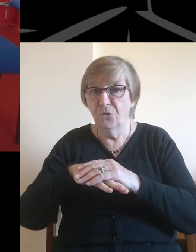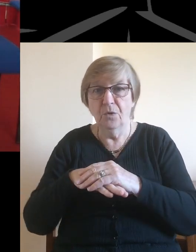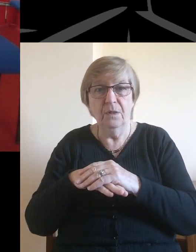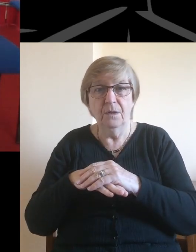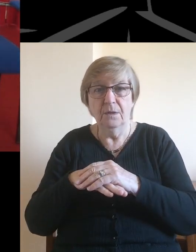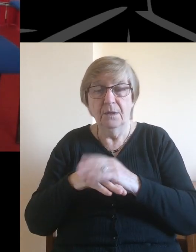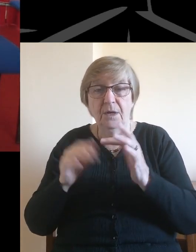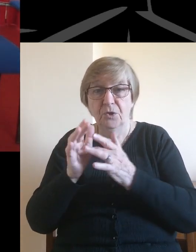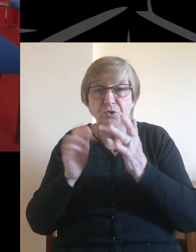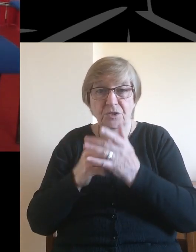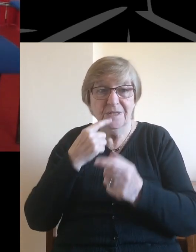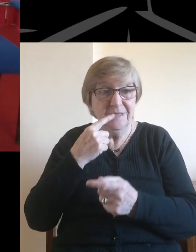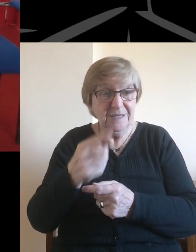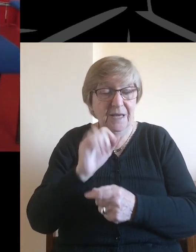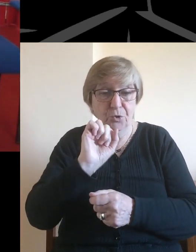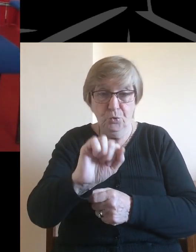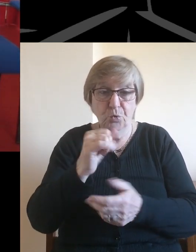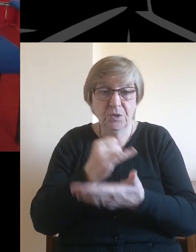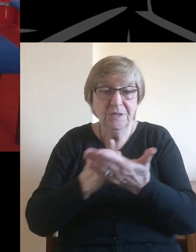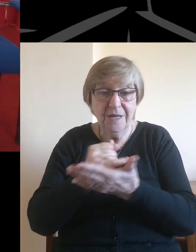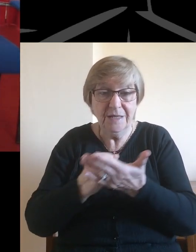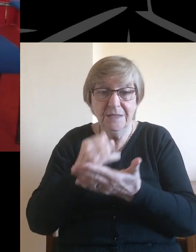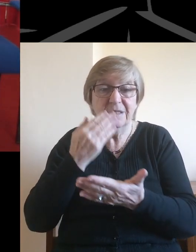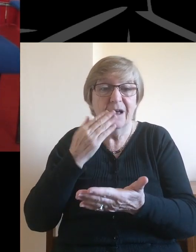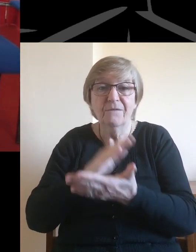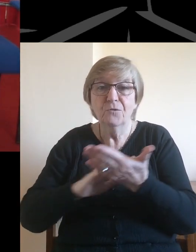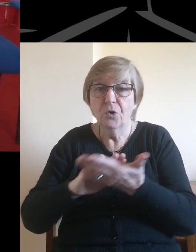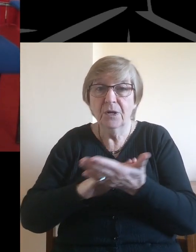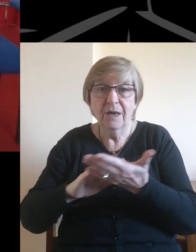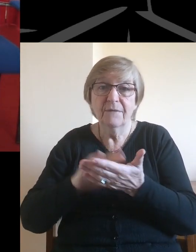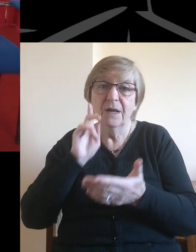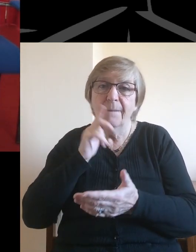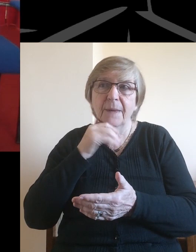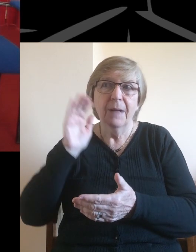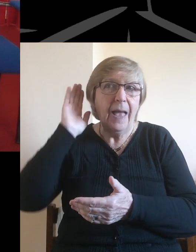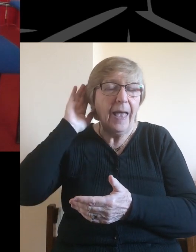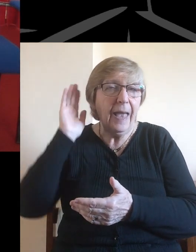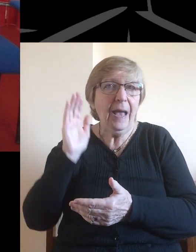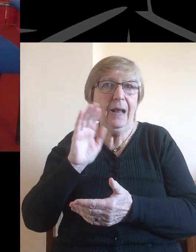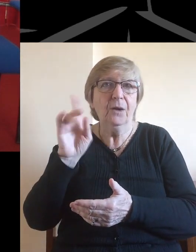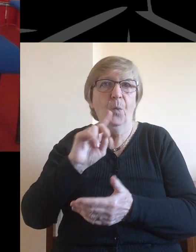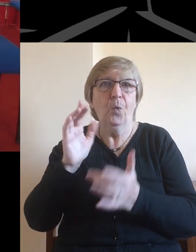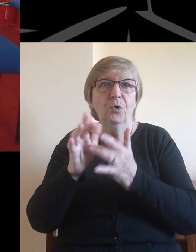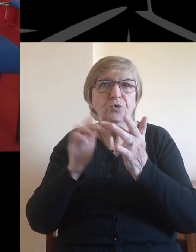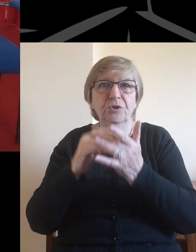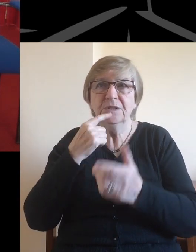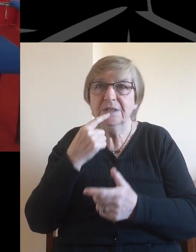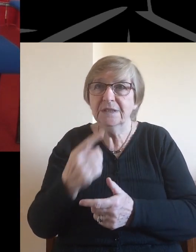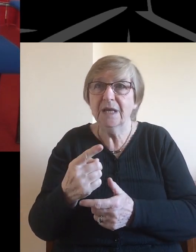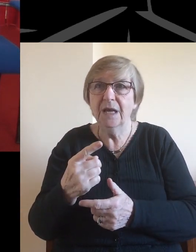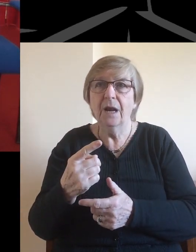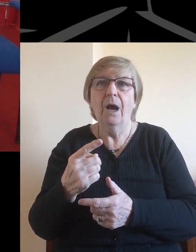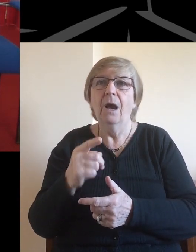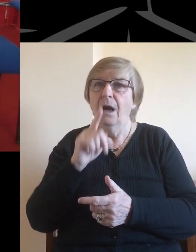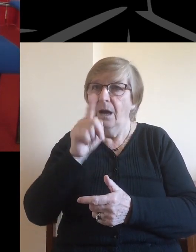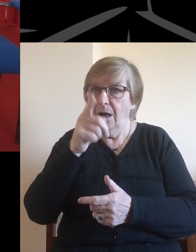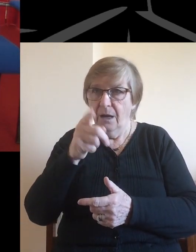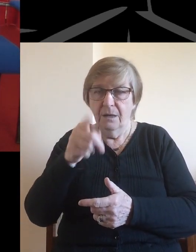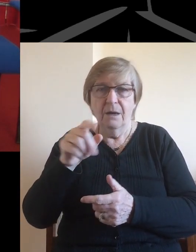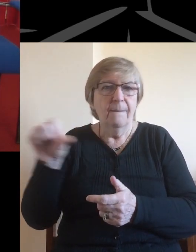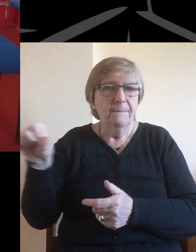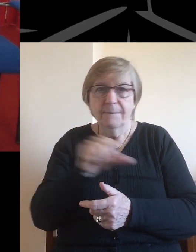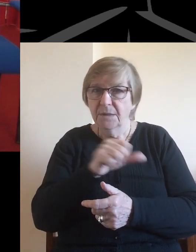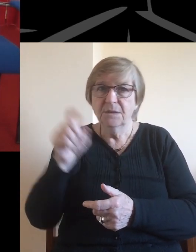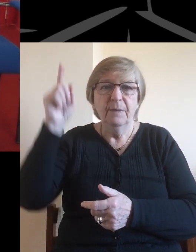to people, your sins are forgiven, so the people heard what he was saying and knew that he was claiming to be God.